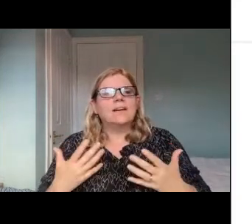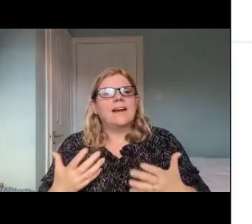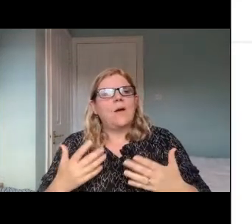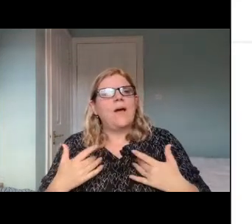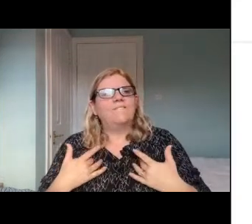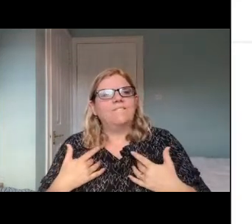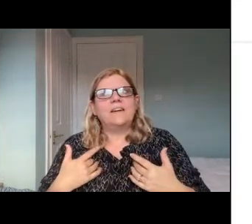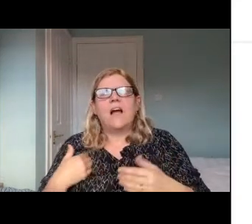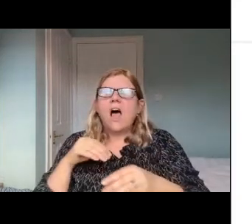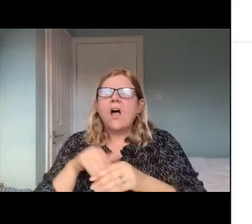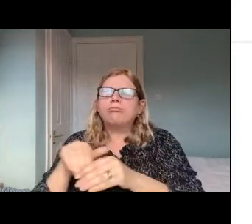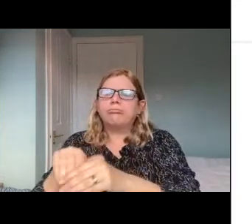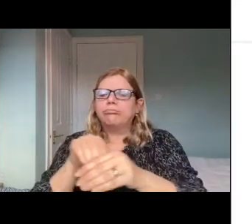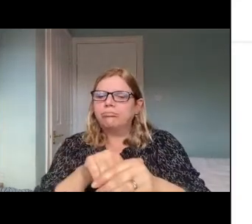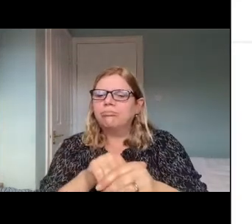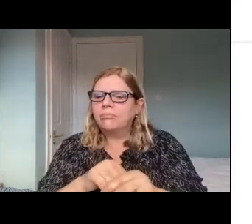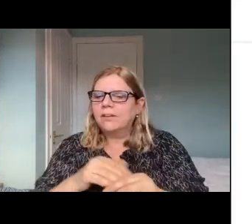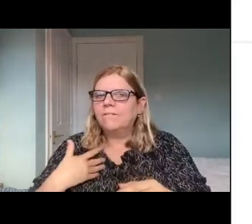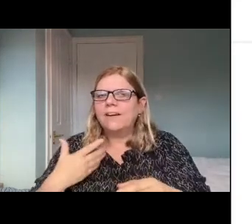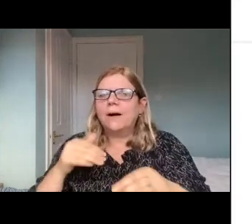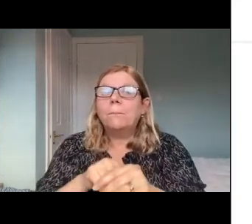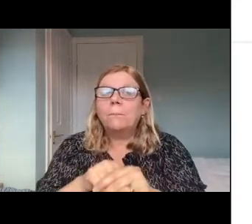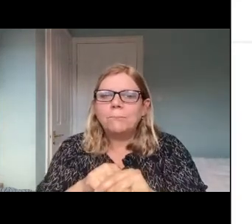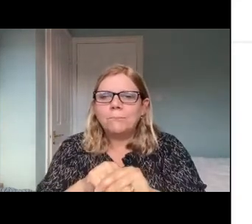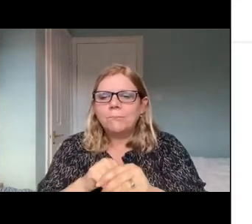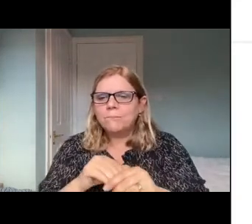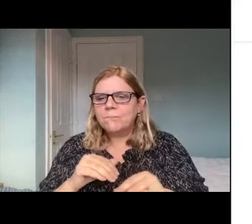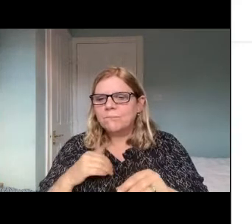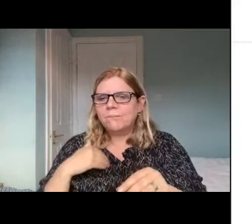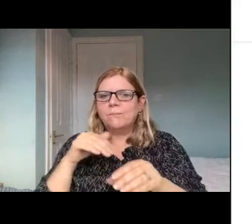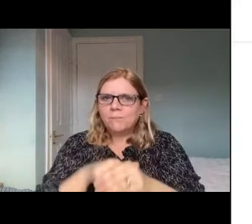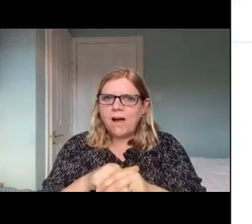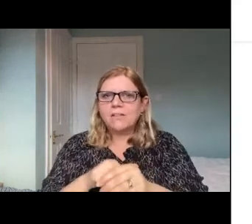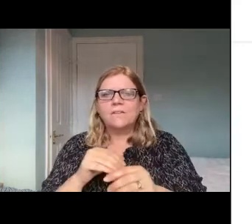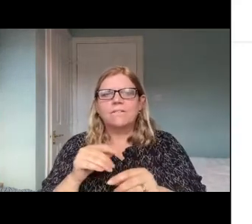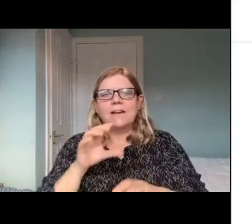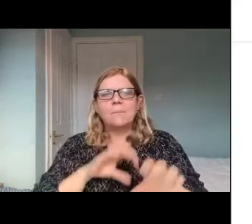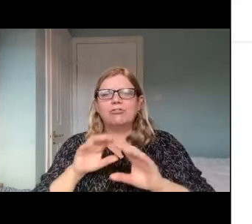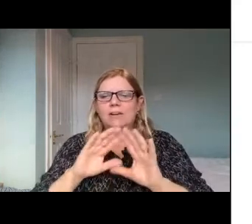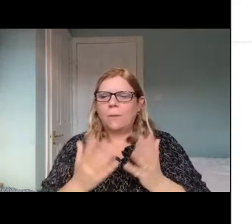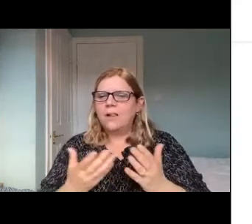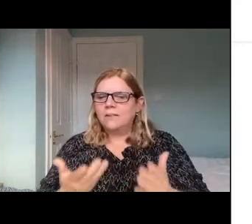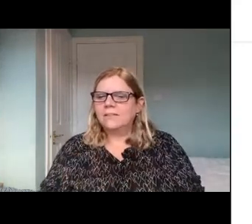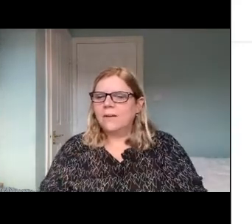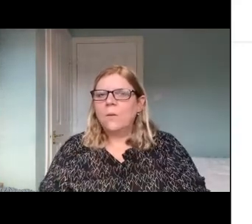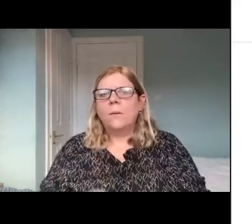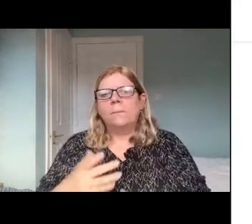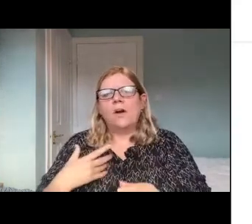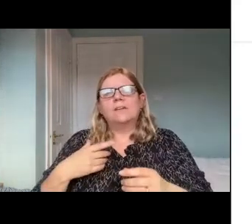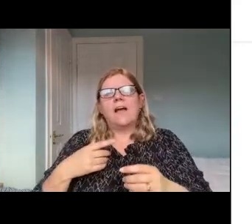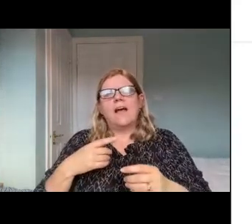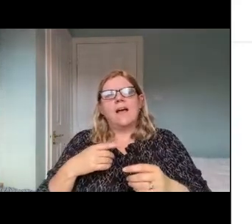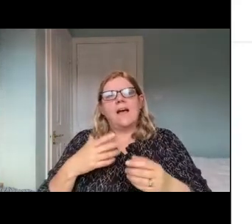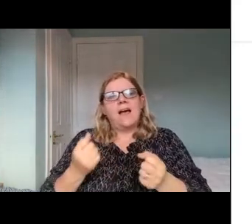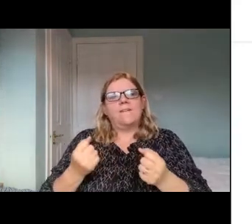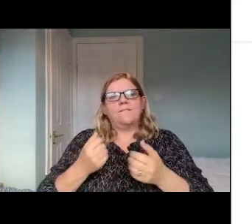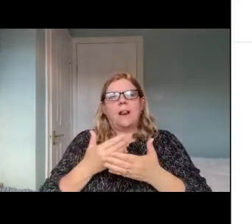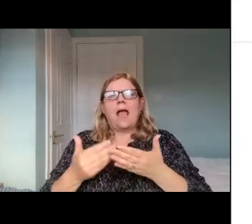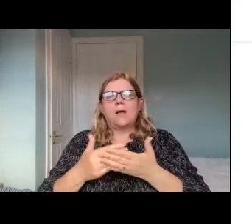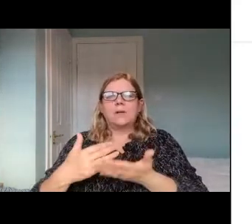belong. So now I feel that I'm part of more than just one group. I'm part of many groups. I'm part of the chemistry